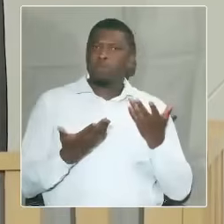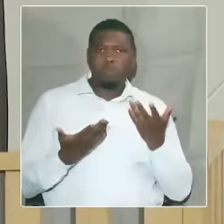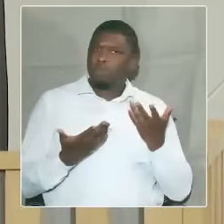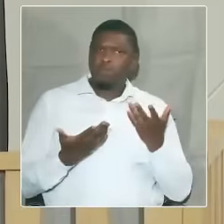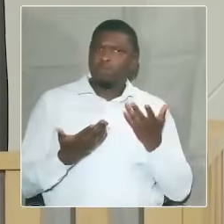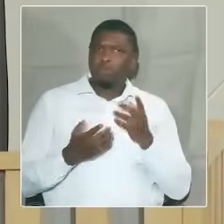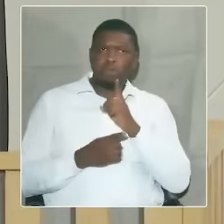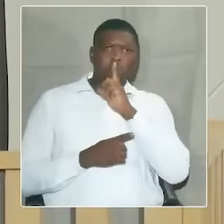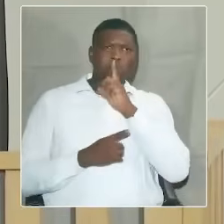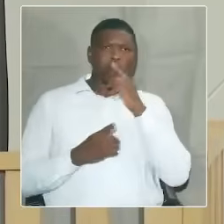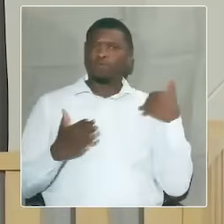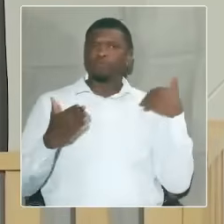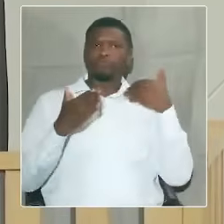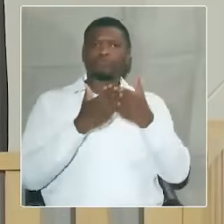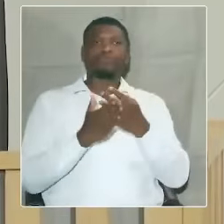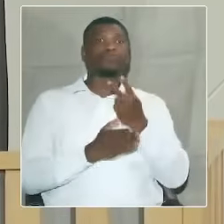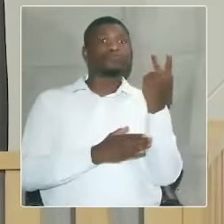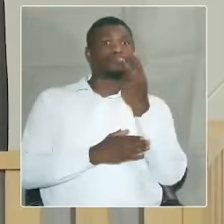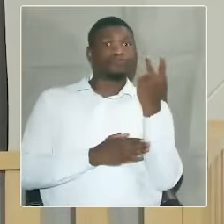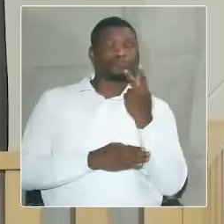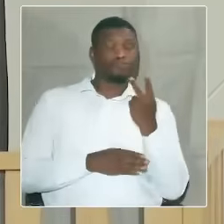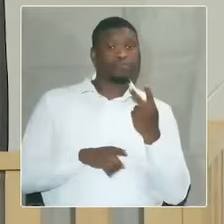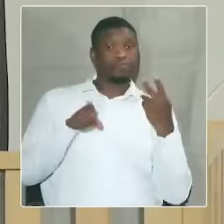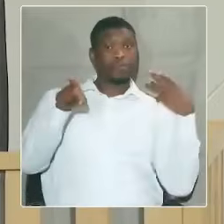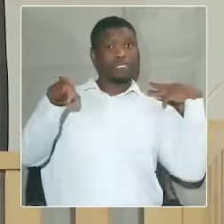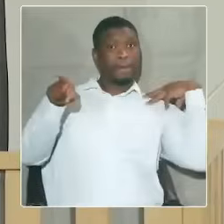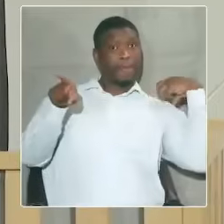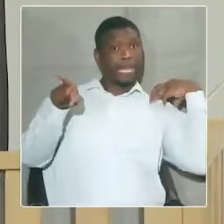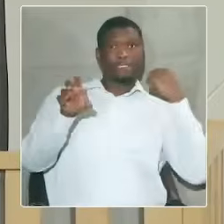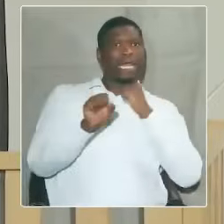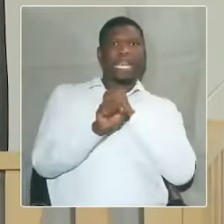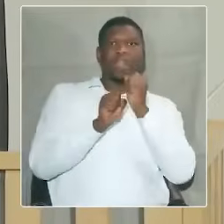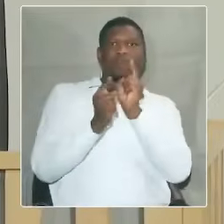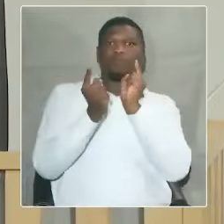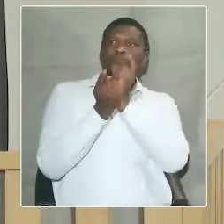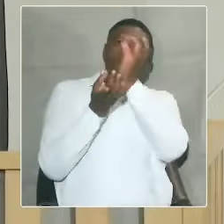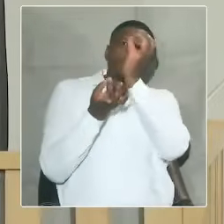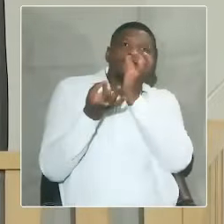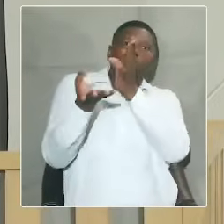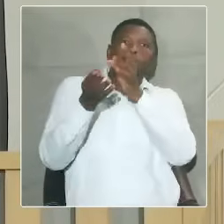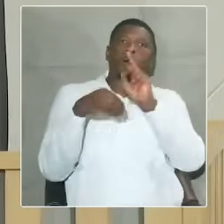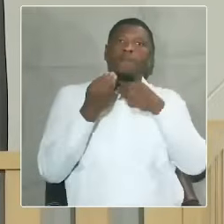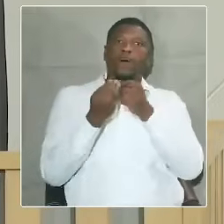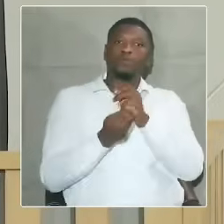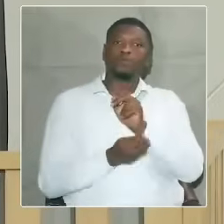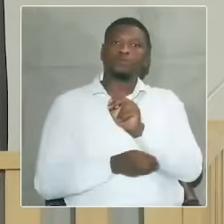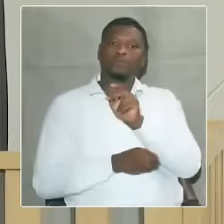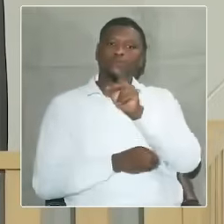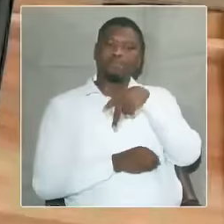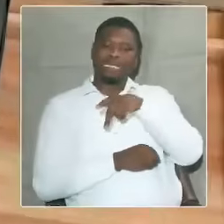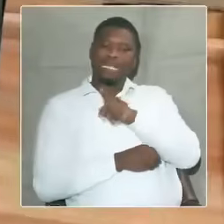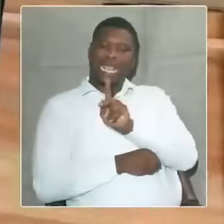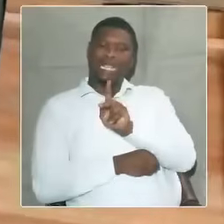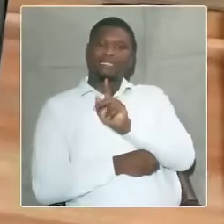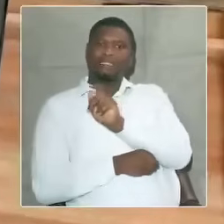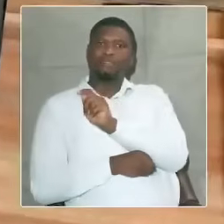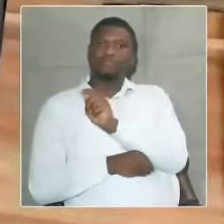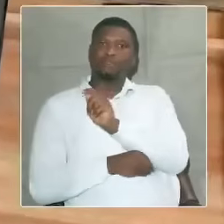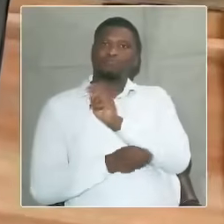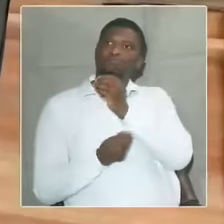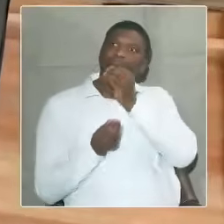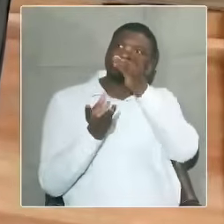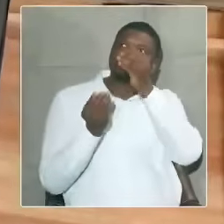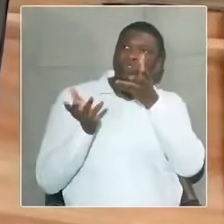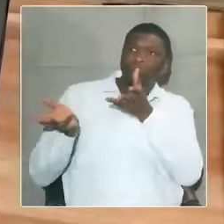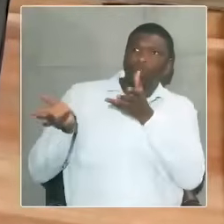briefed about what PKTT is and what it does. Okay, I think you deal with that